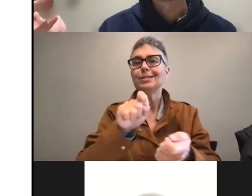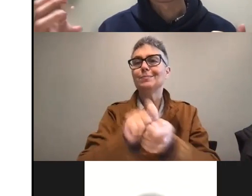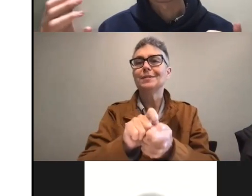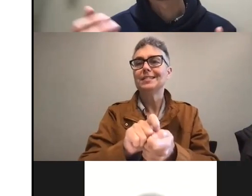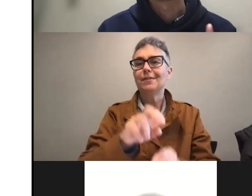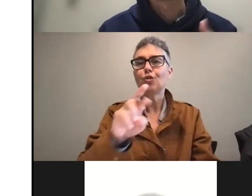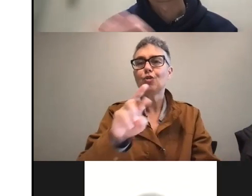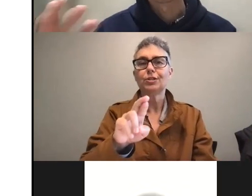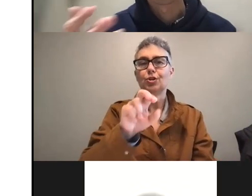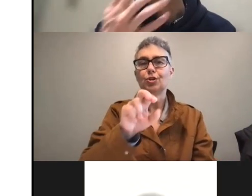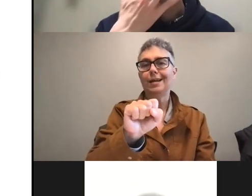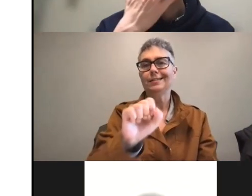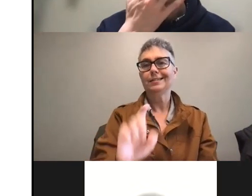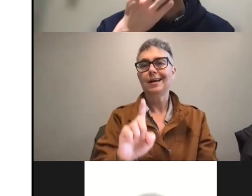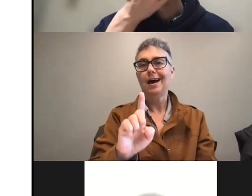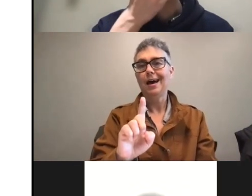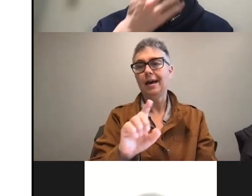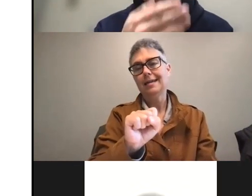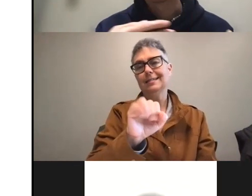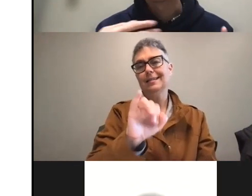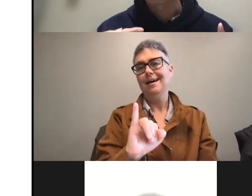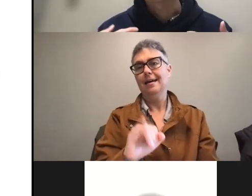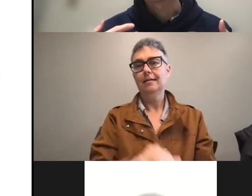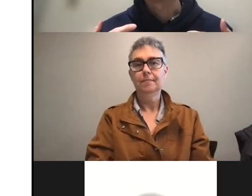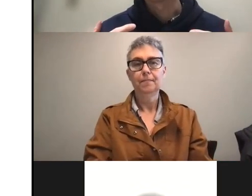and that actually is crucial for many